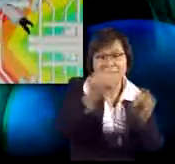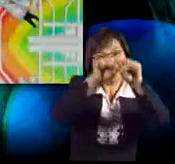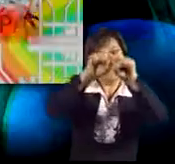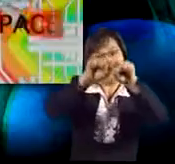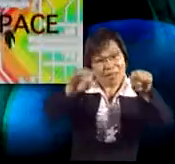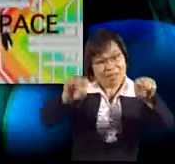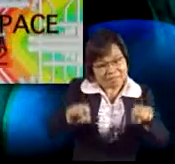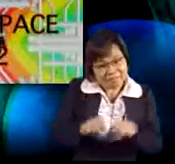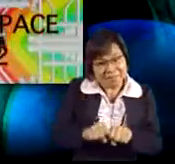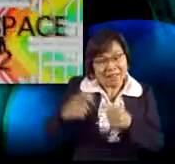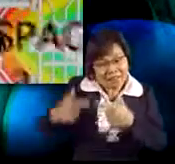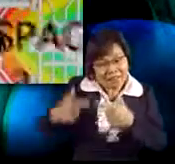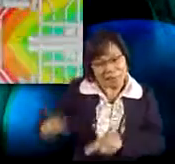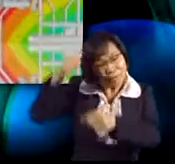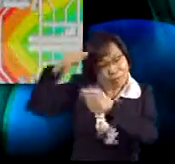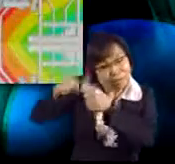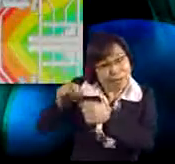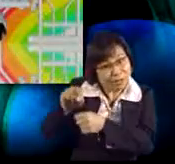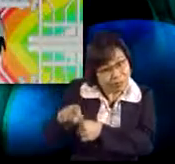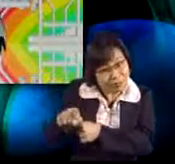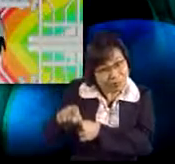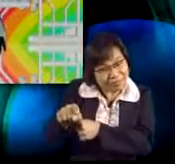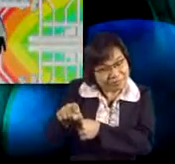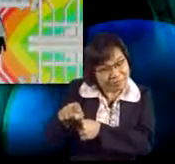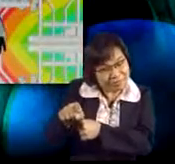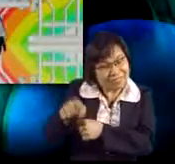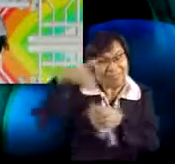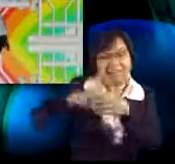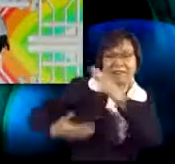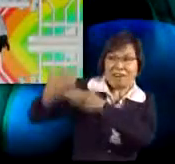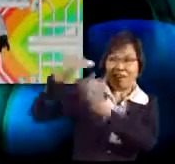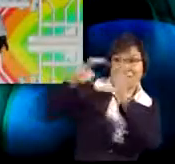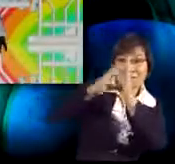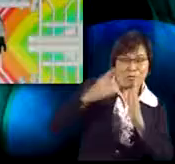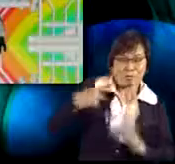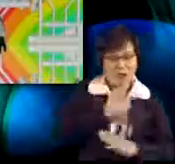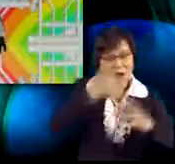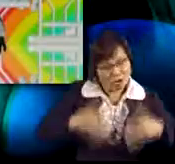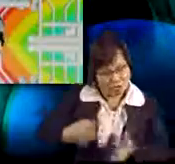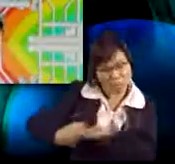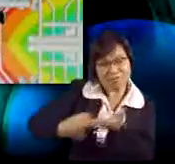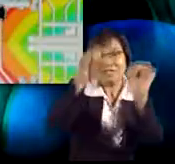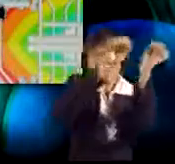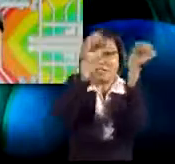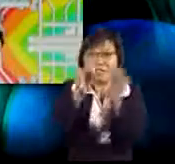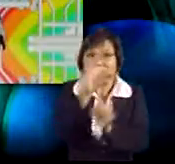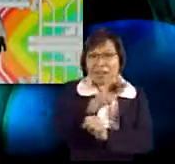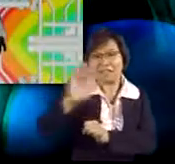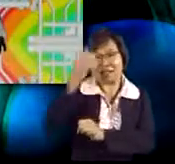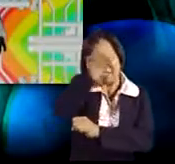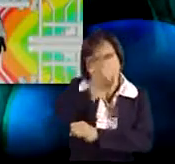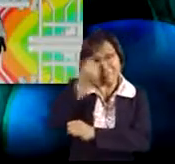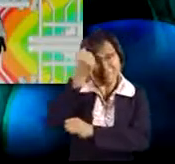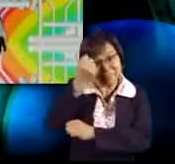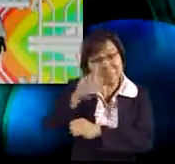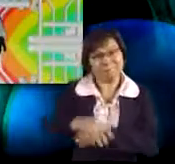space. Let me remind you. In the last episode, we have discussed shape and its